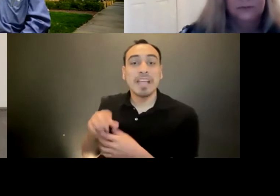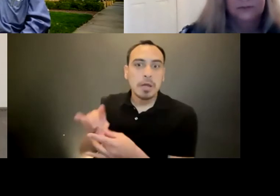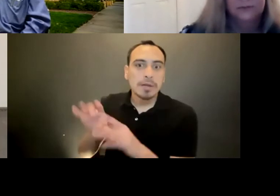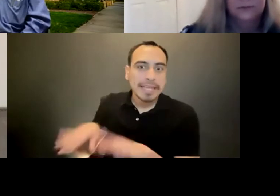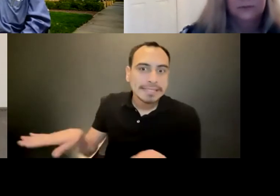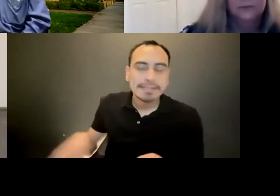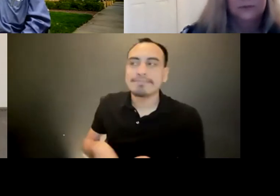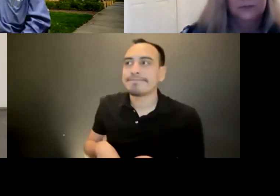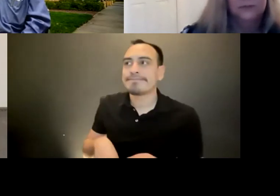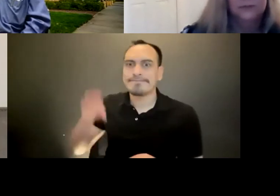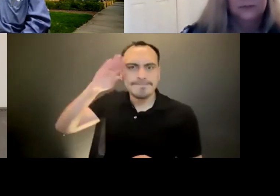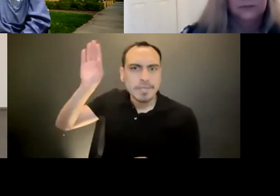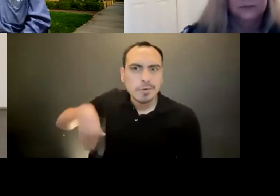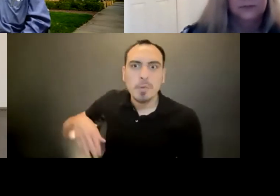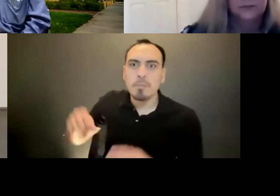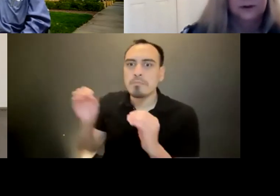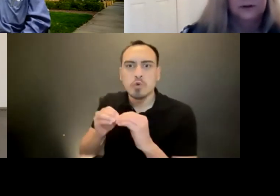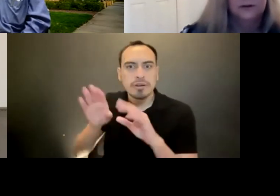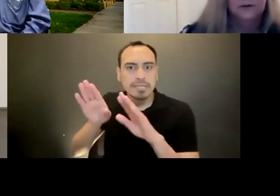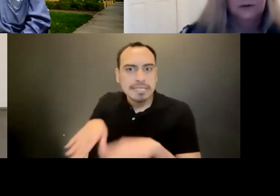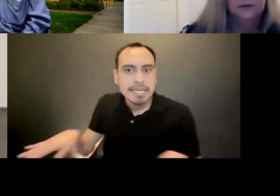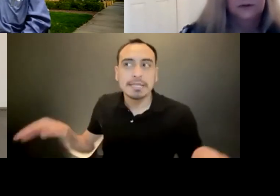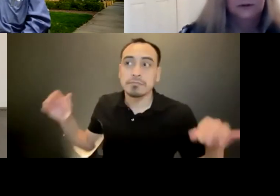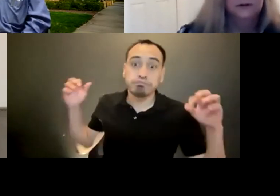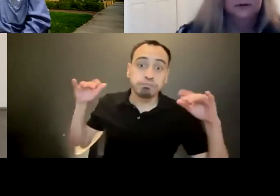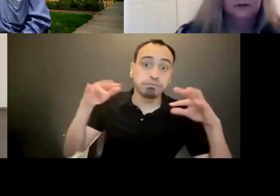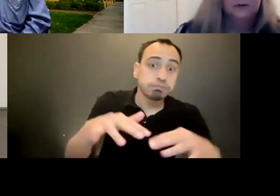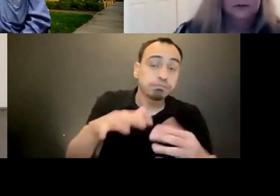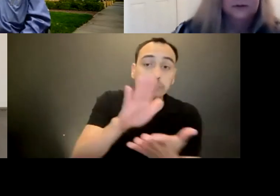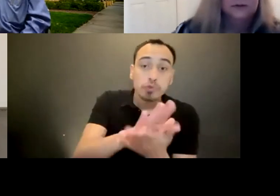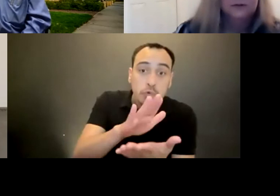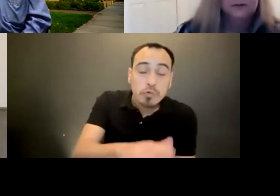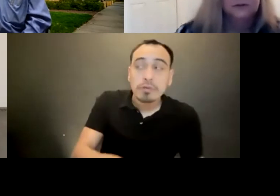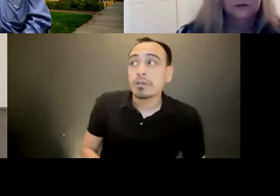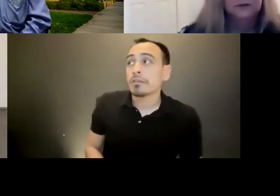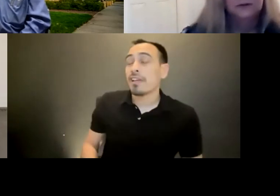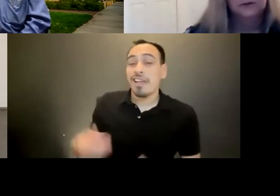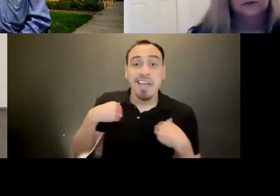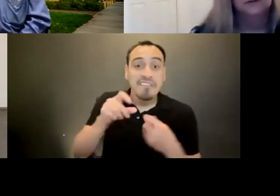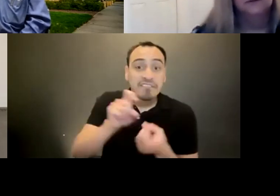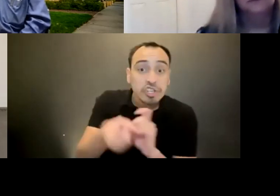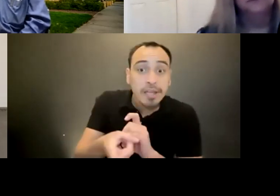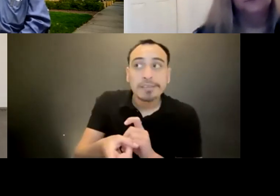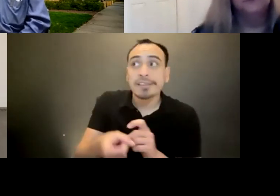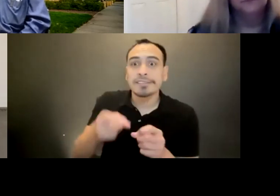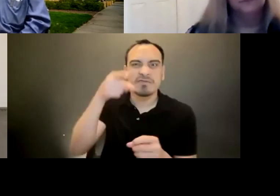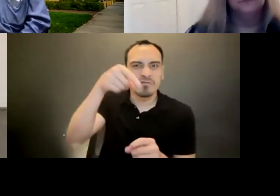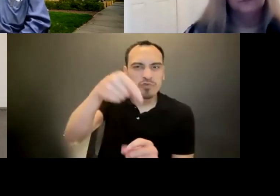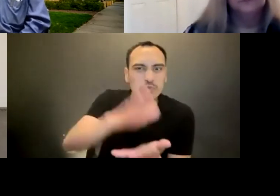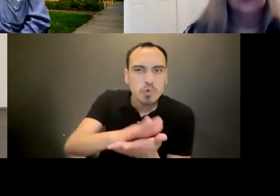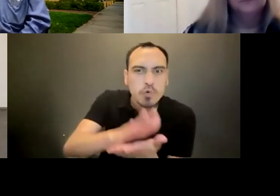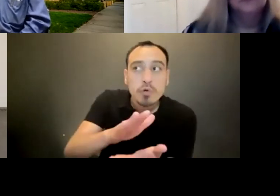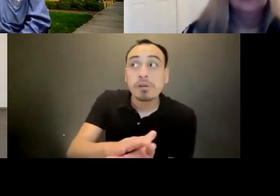more kids going back to school and recent changes in what's allowed in terms of sports, how